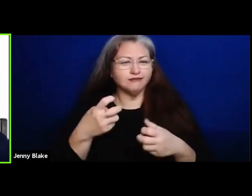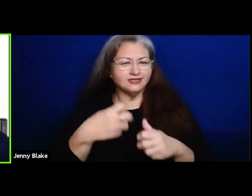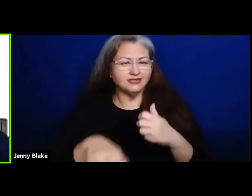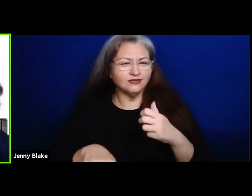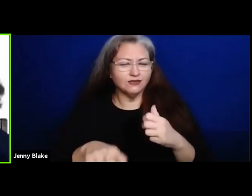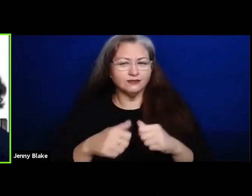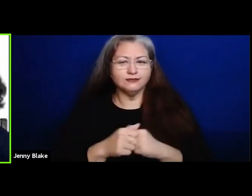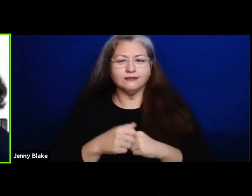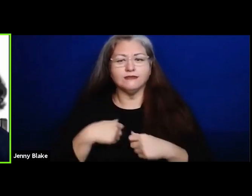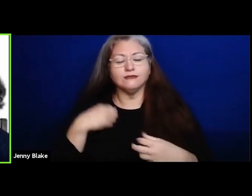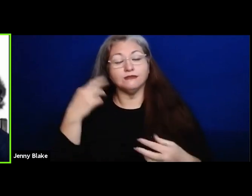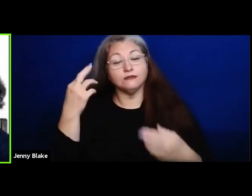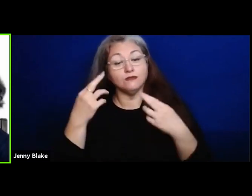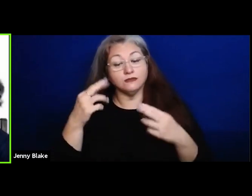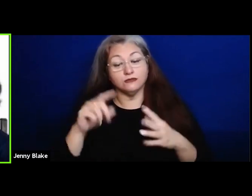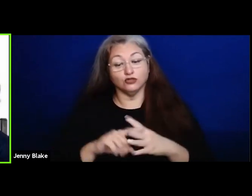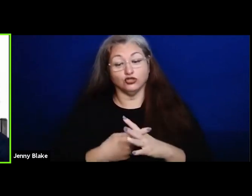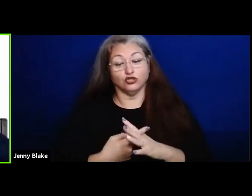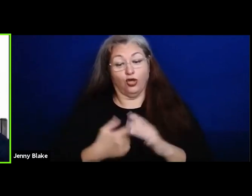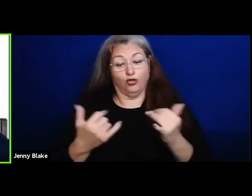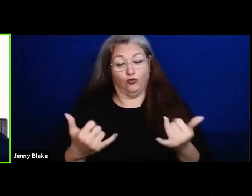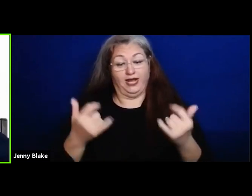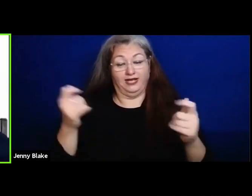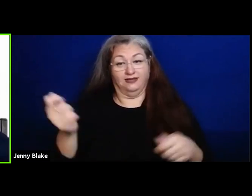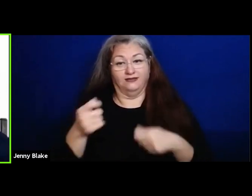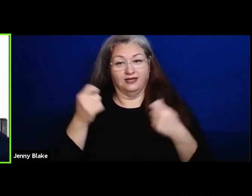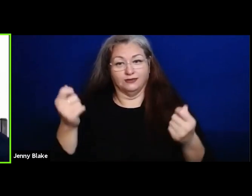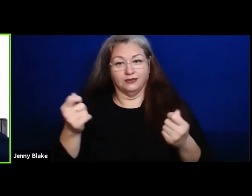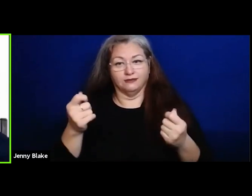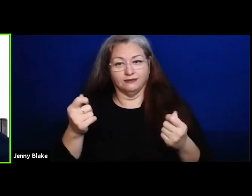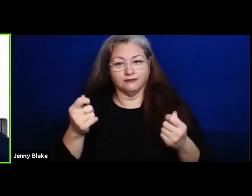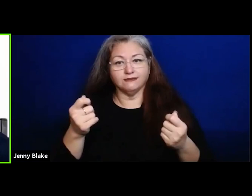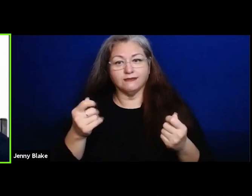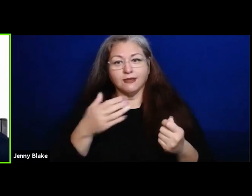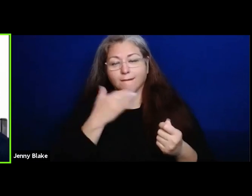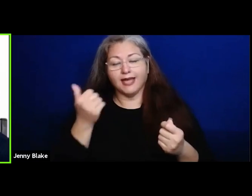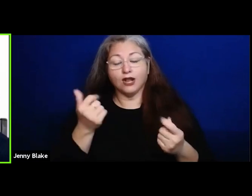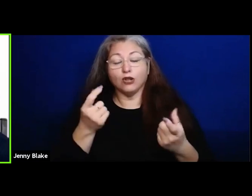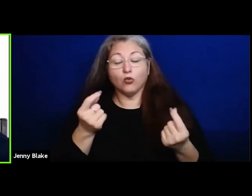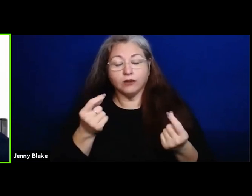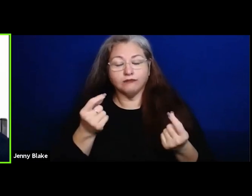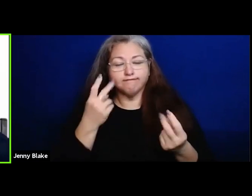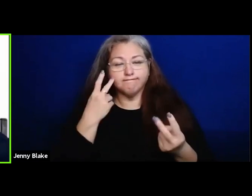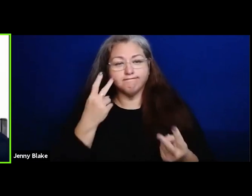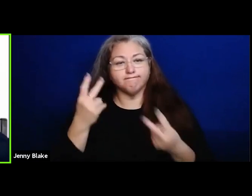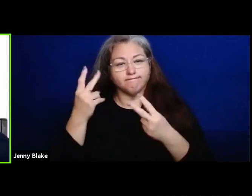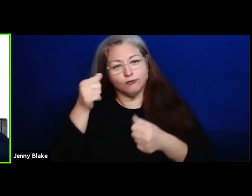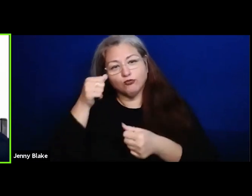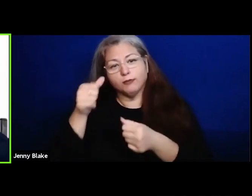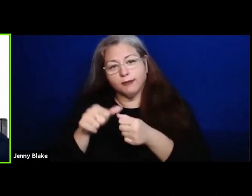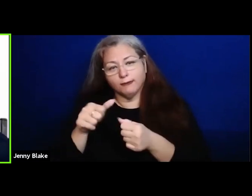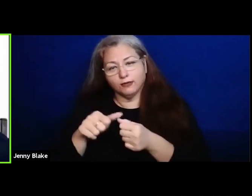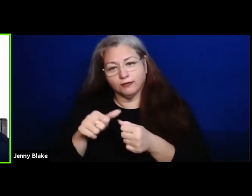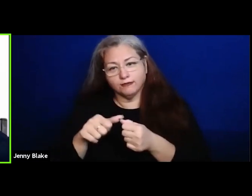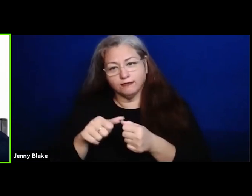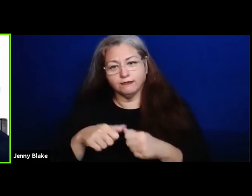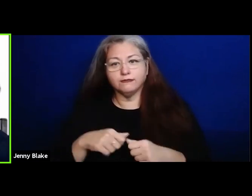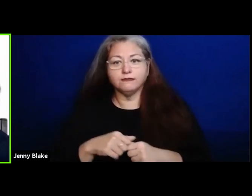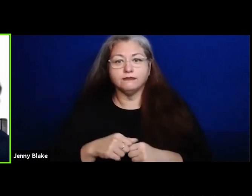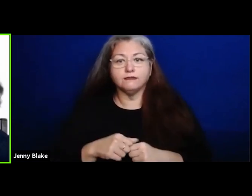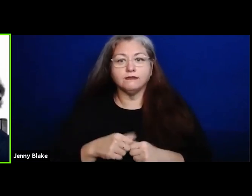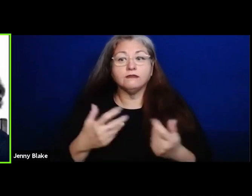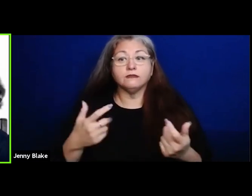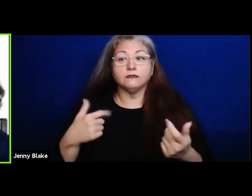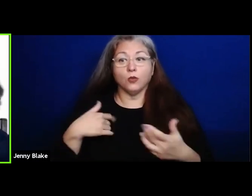that starting this festival today, we needed to begin by remembering. And one of the things we do